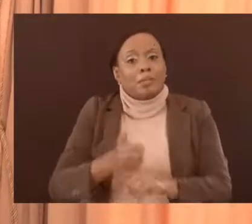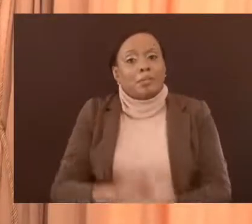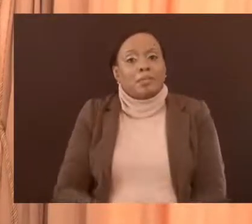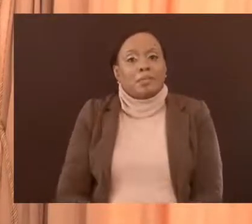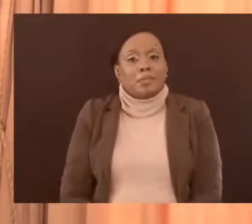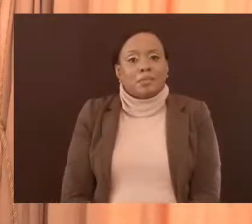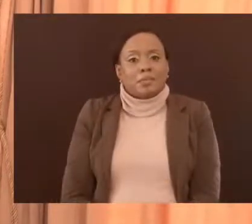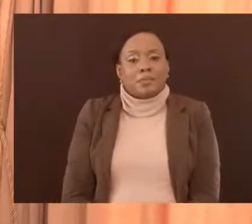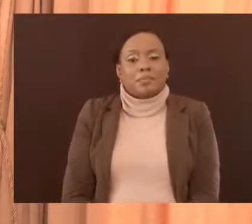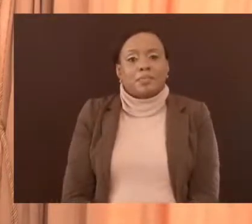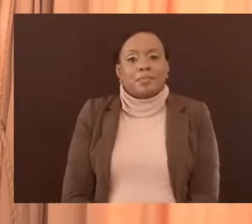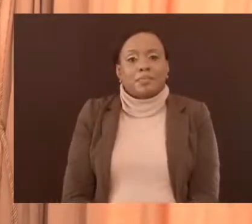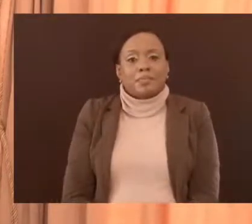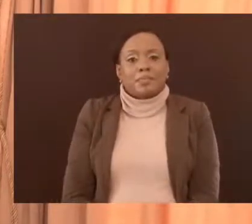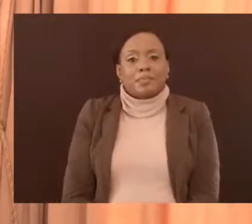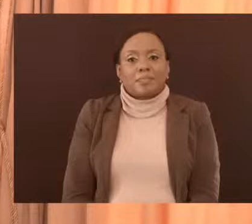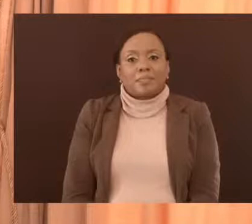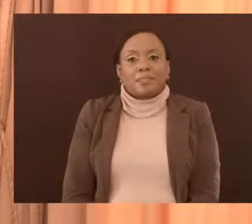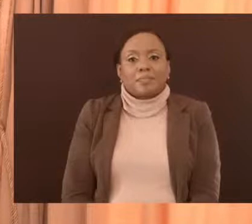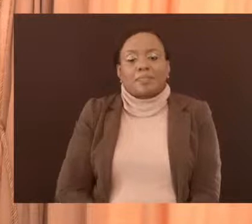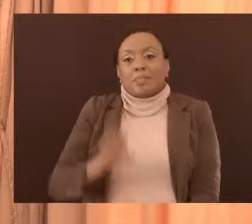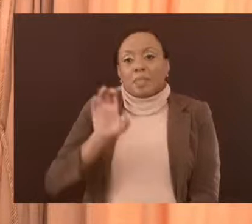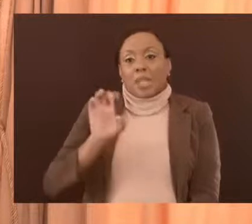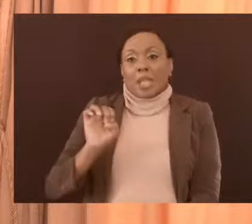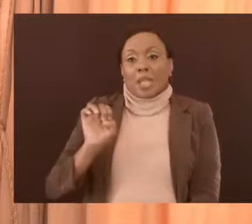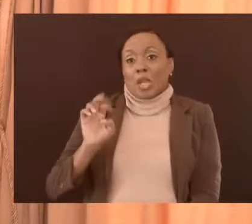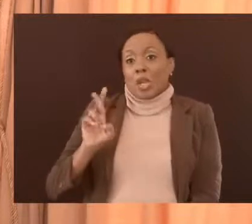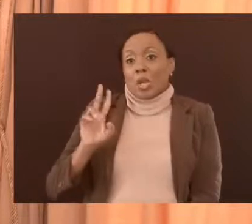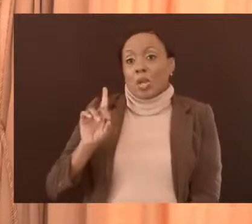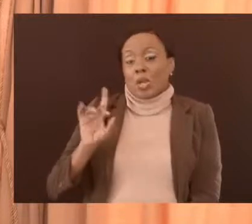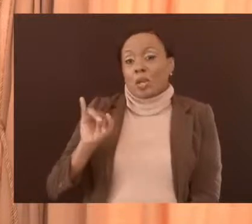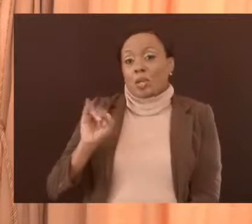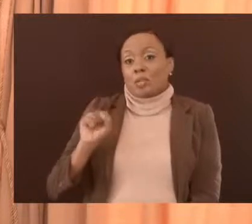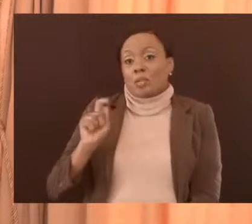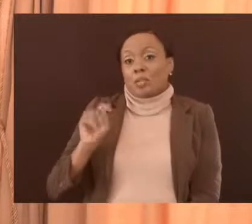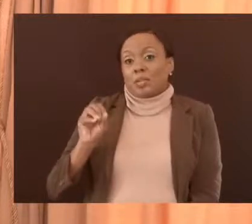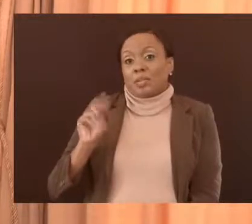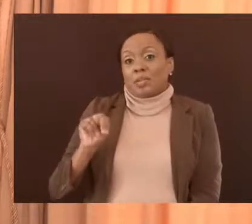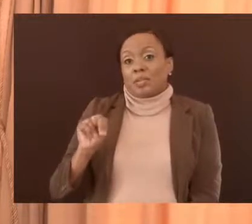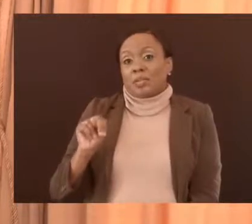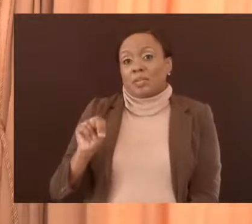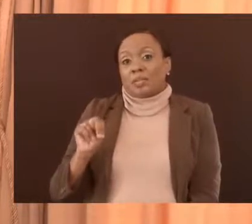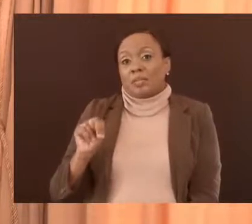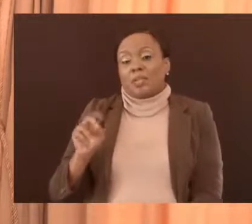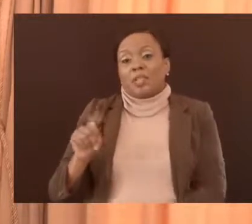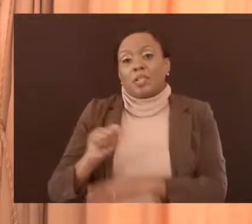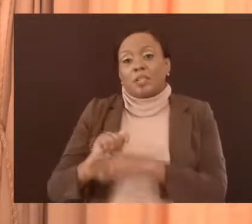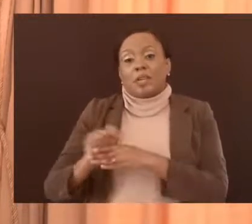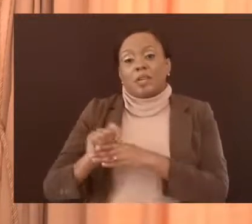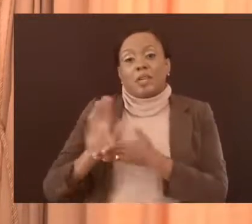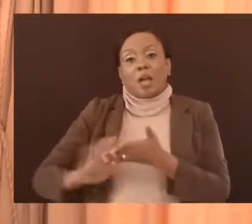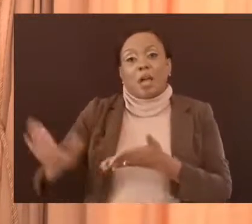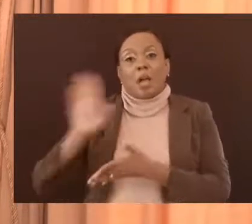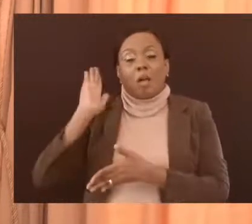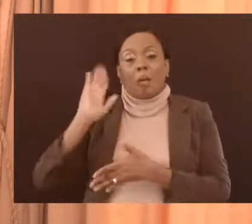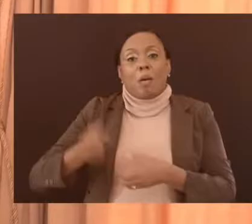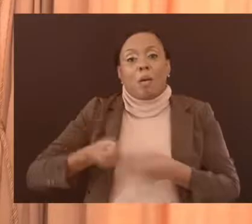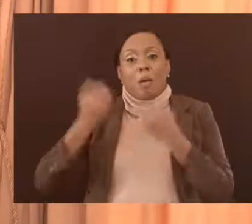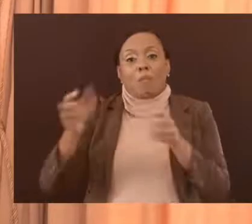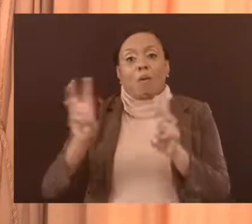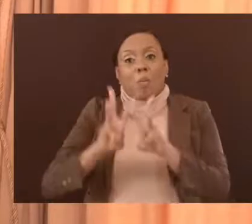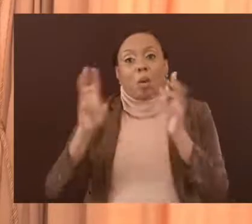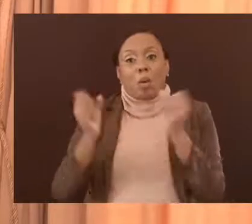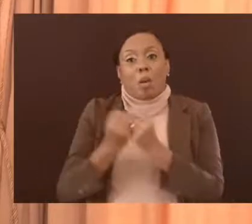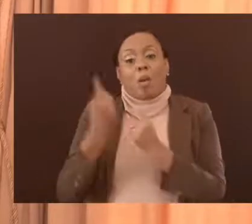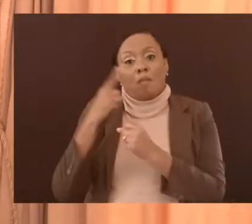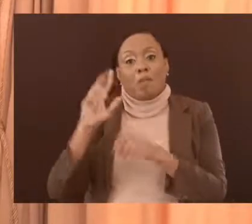Having said that, Urdiston Teachers Training College will offer workshops for principals. I must say that